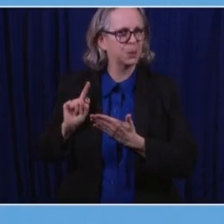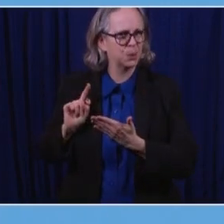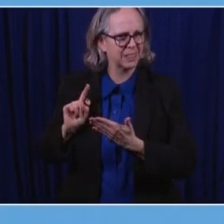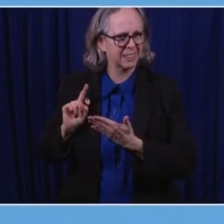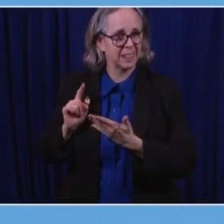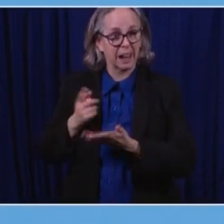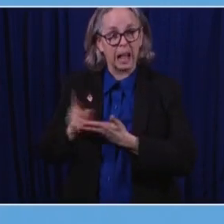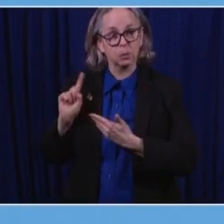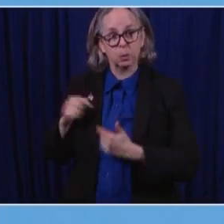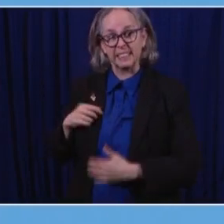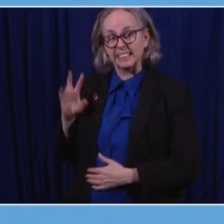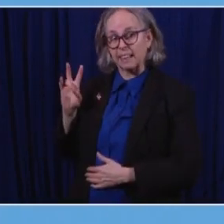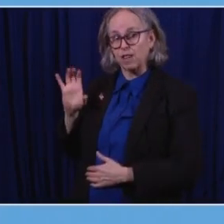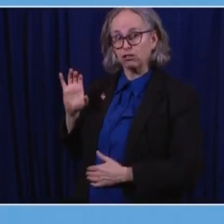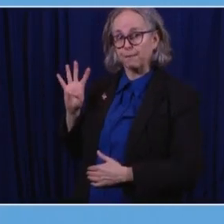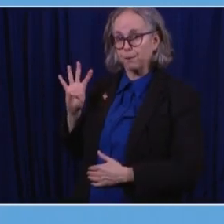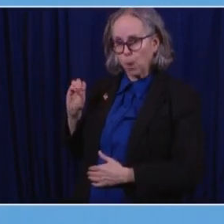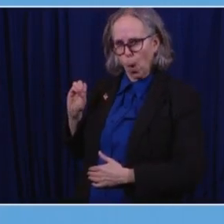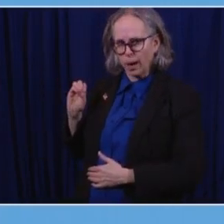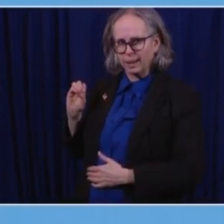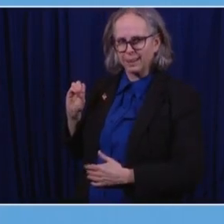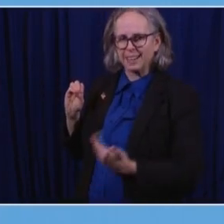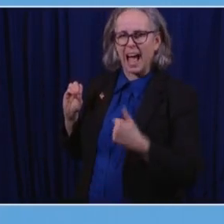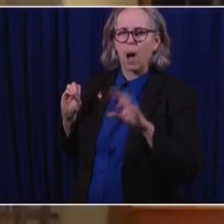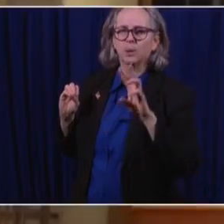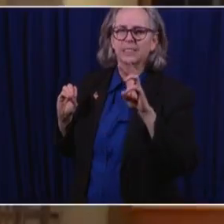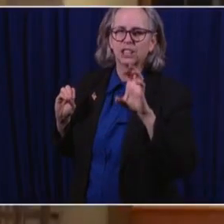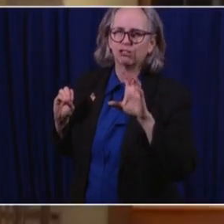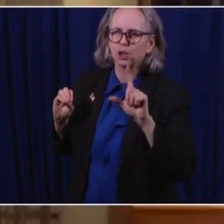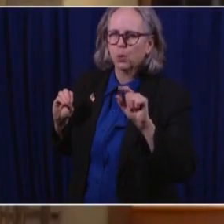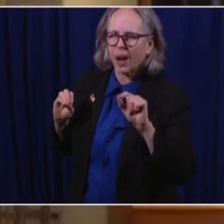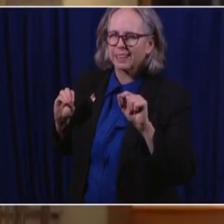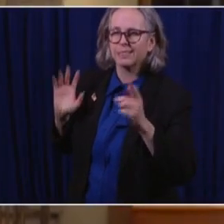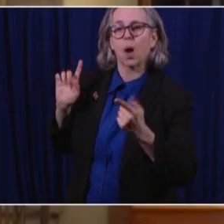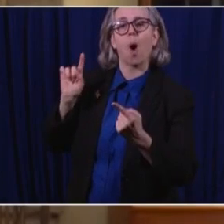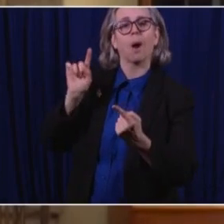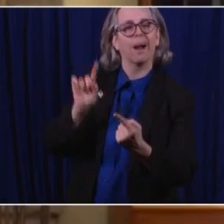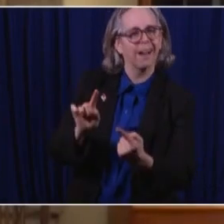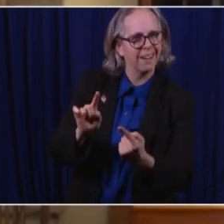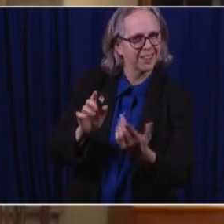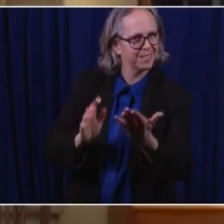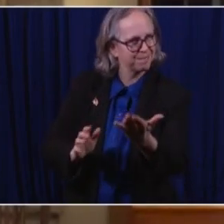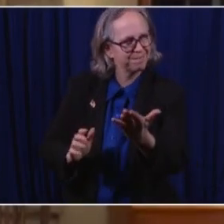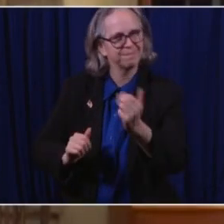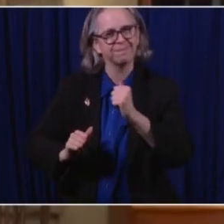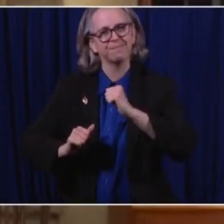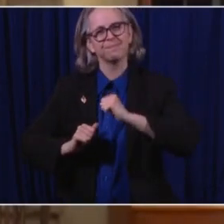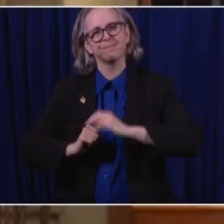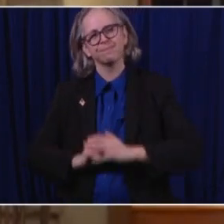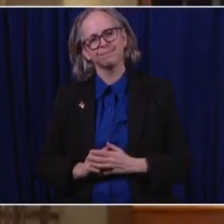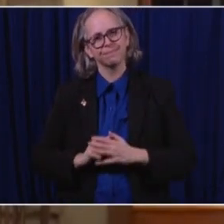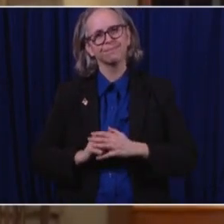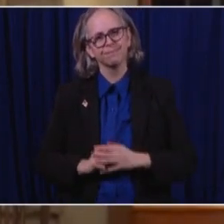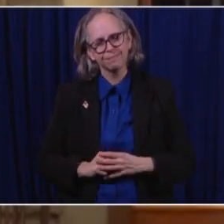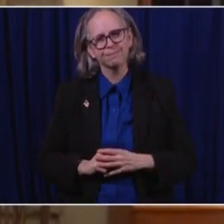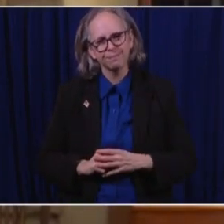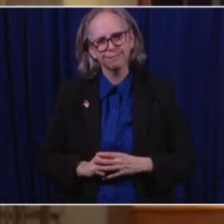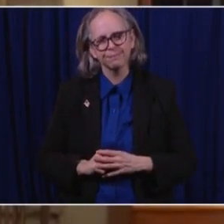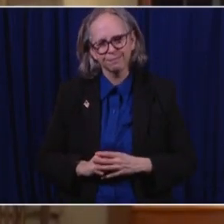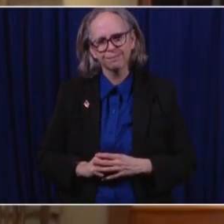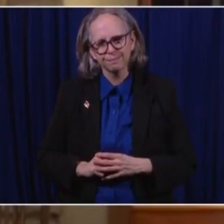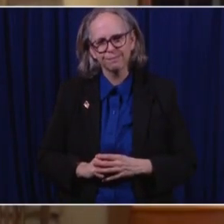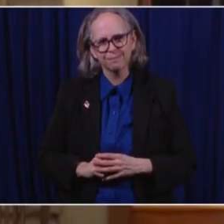downward trend, but 620 is still very, very high. Looking at it another way, out of any